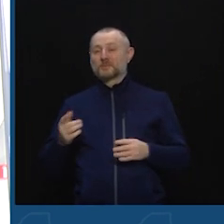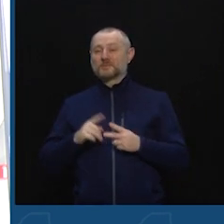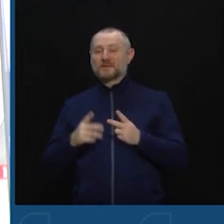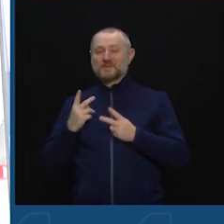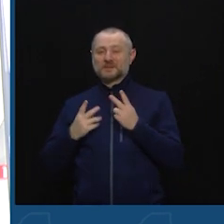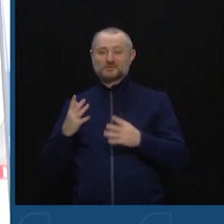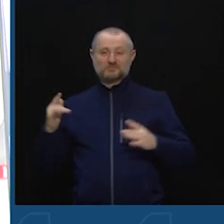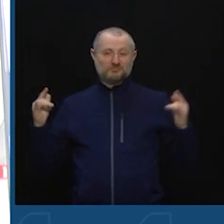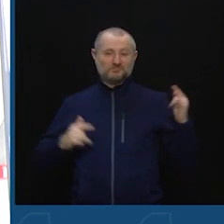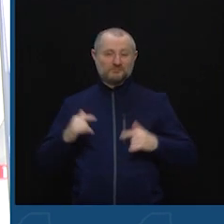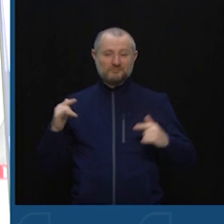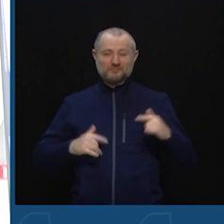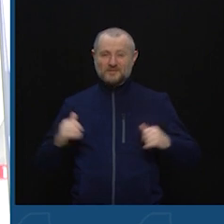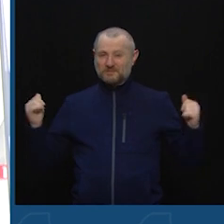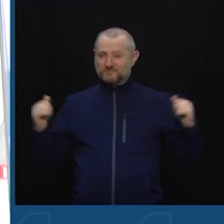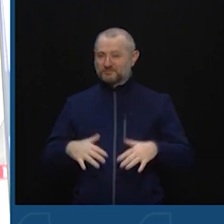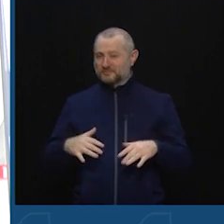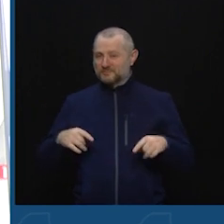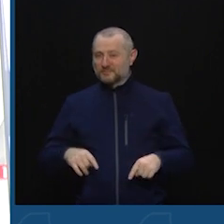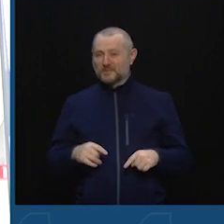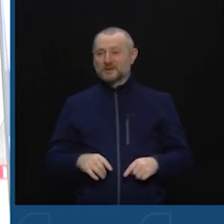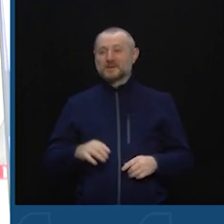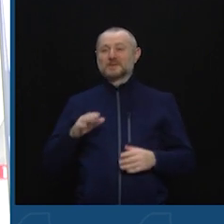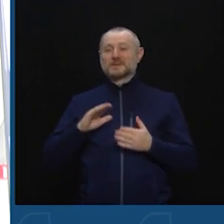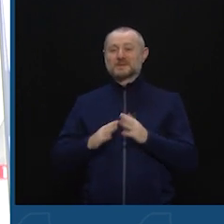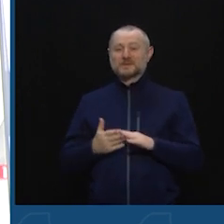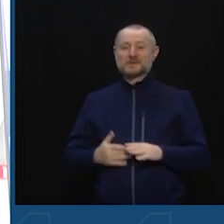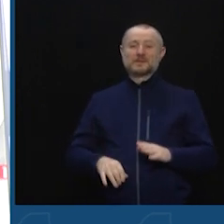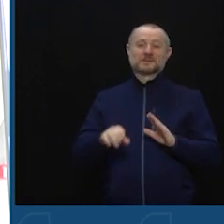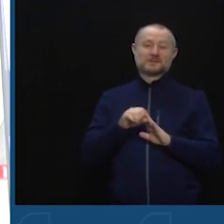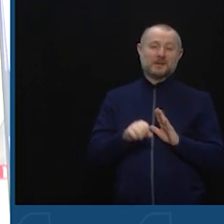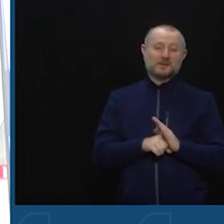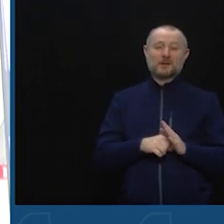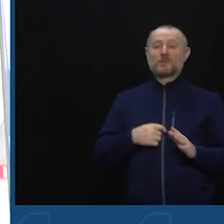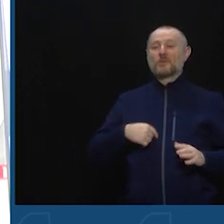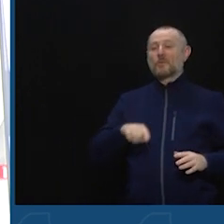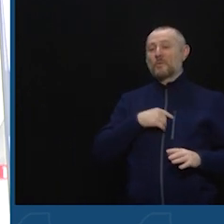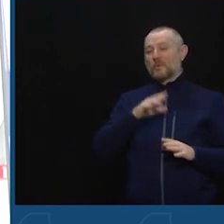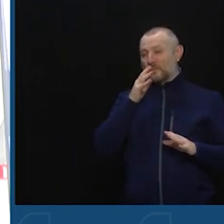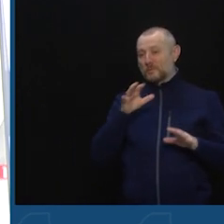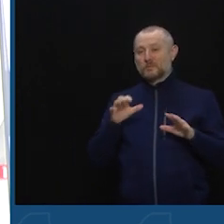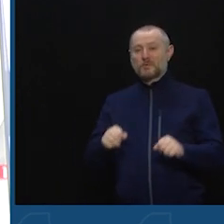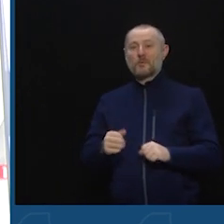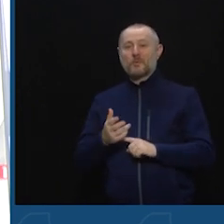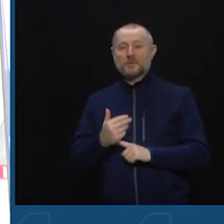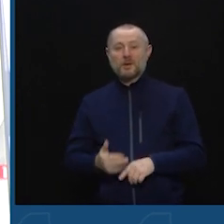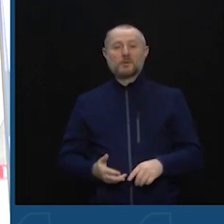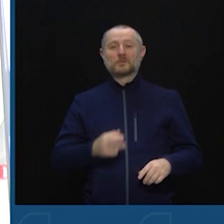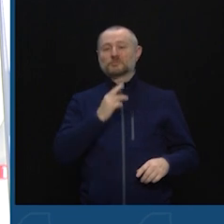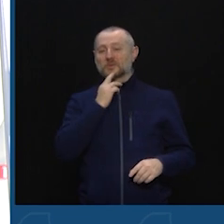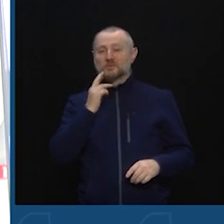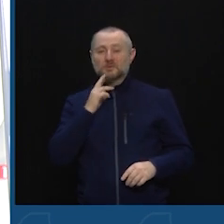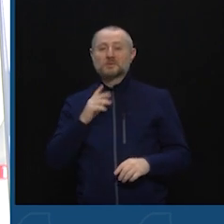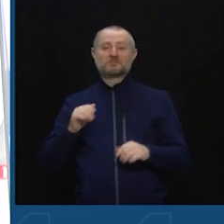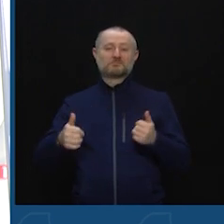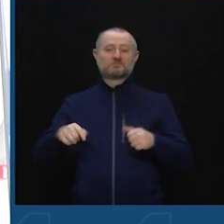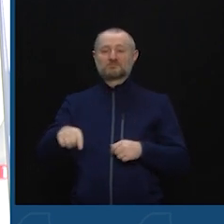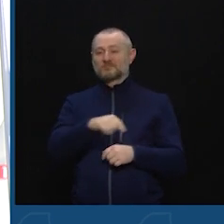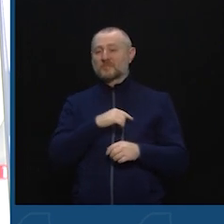region, to the city, to the state, visitors who will fill our hotels, restaurants, and attractions, generating more